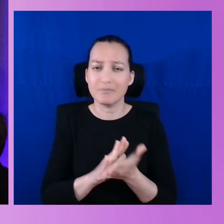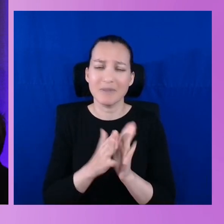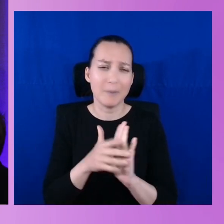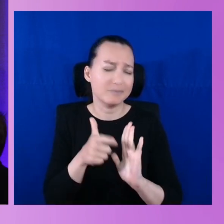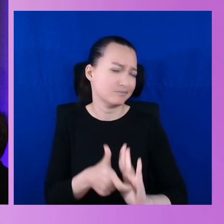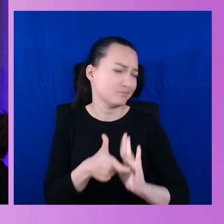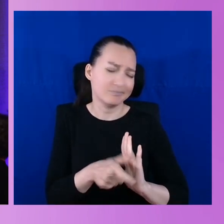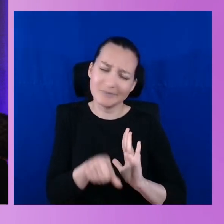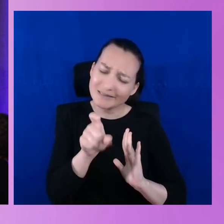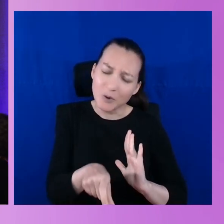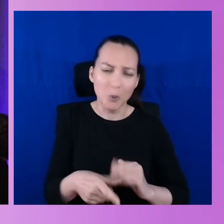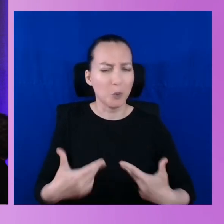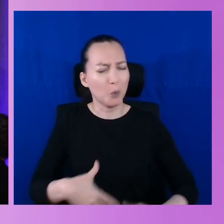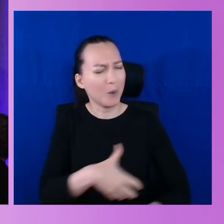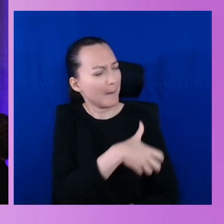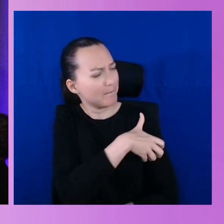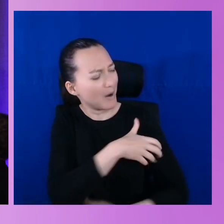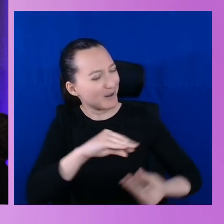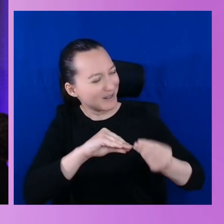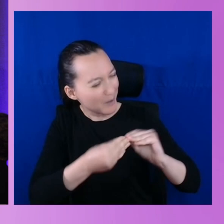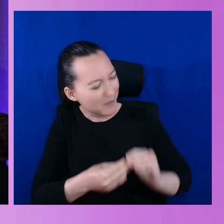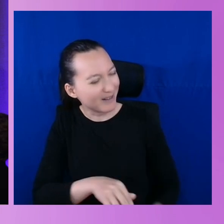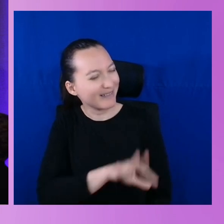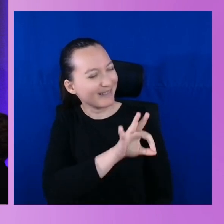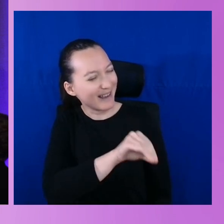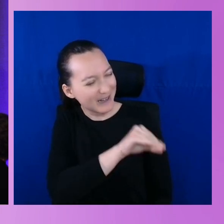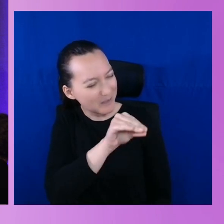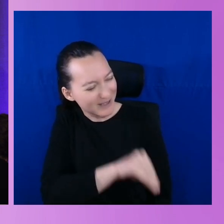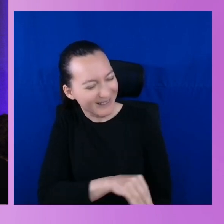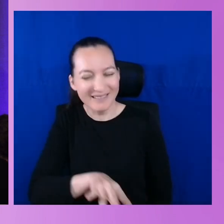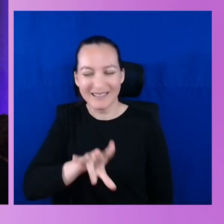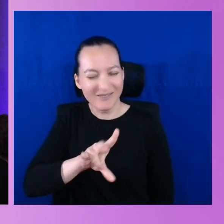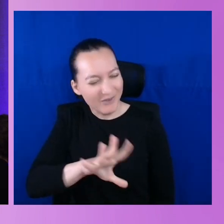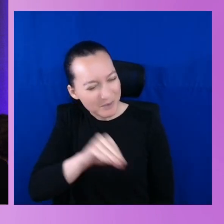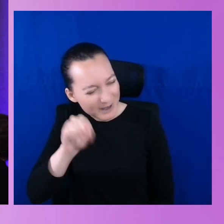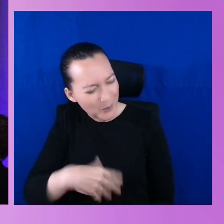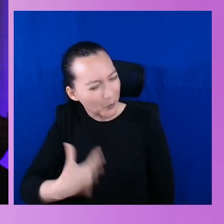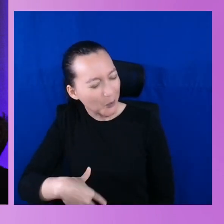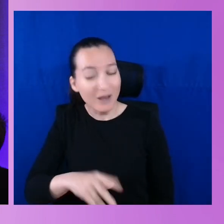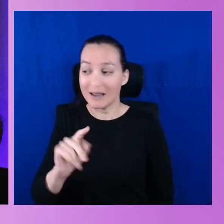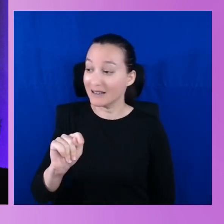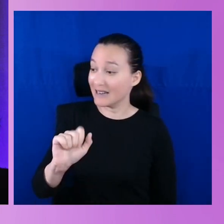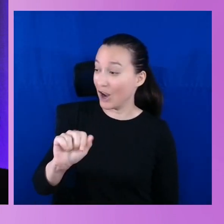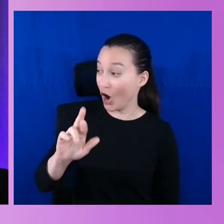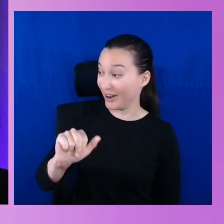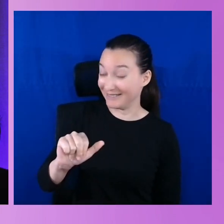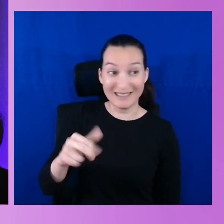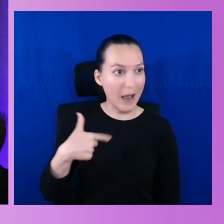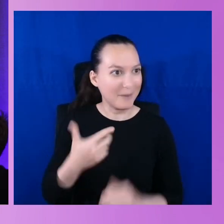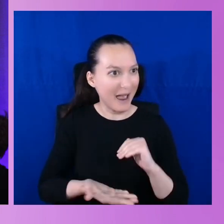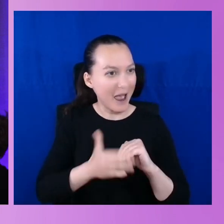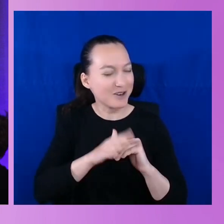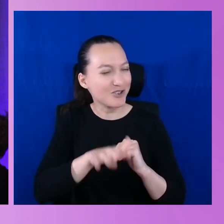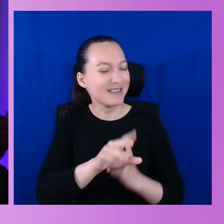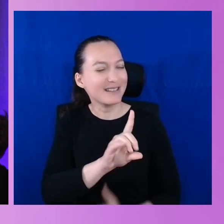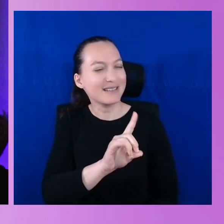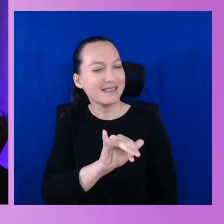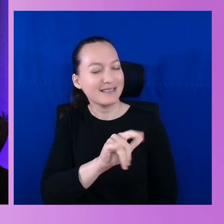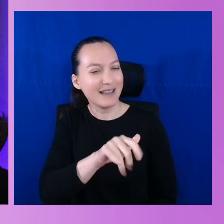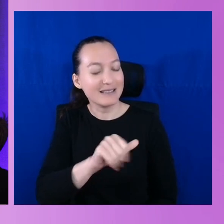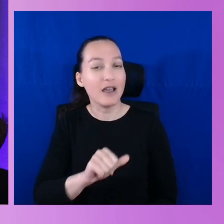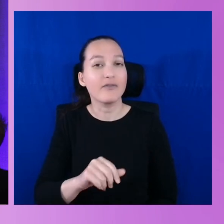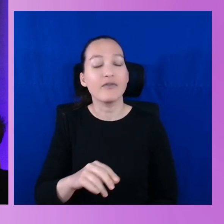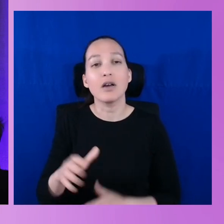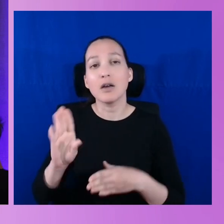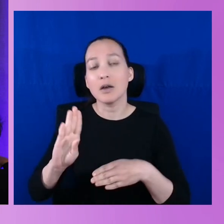so powerful, the statistics, yeah. Tara, what are some? Well, Jenny, I want to build on your dyslexia example. I've got a corporate vice president that